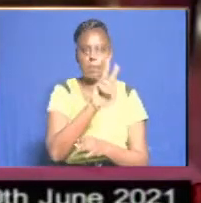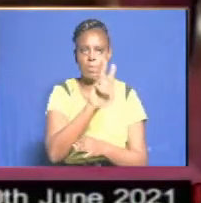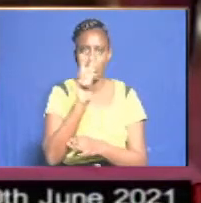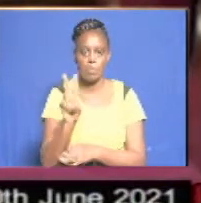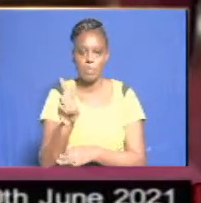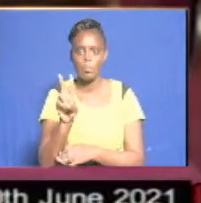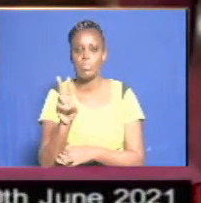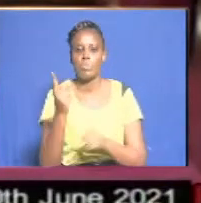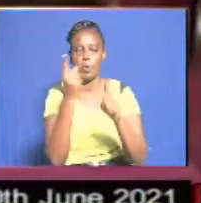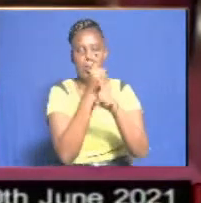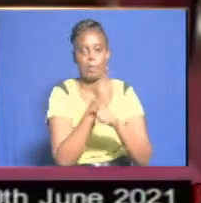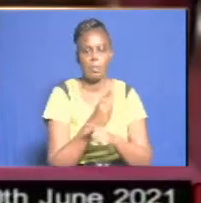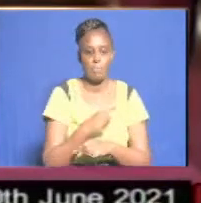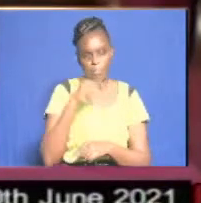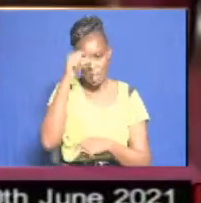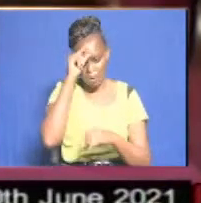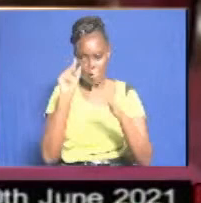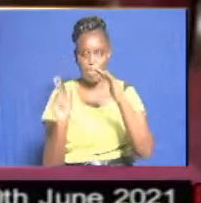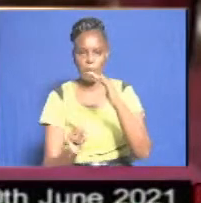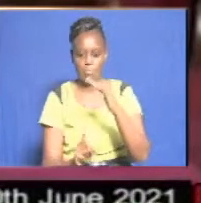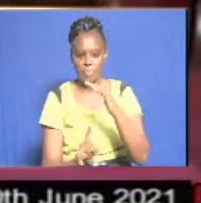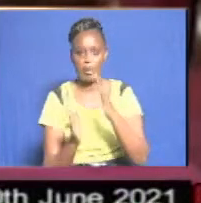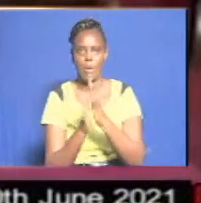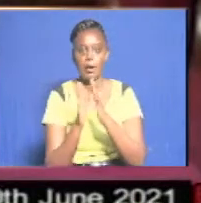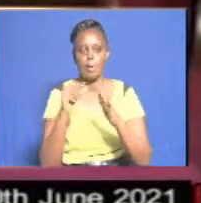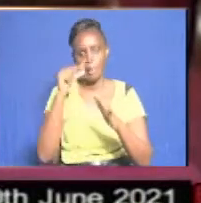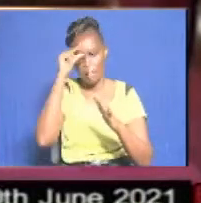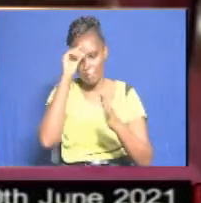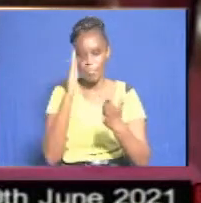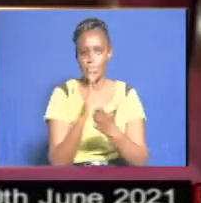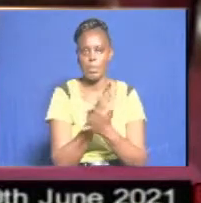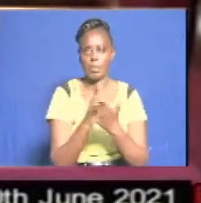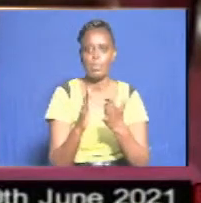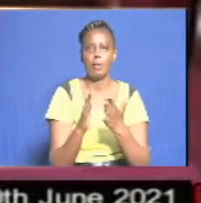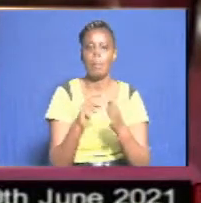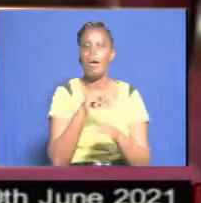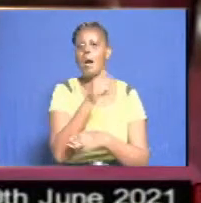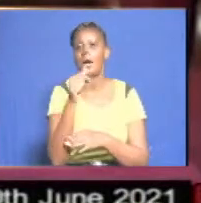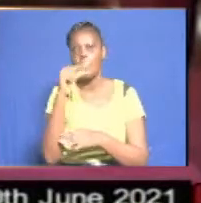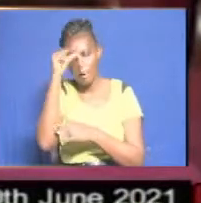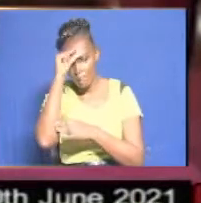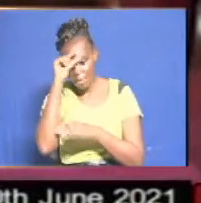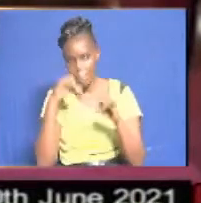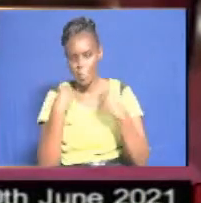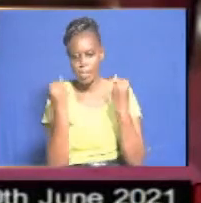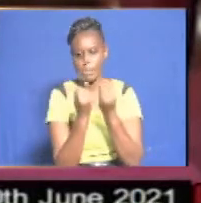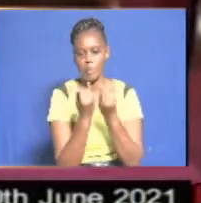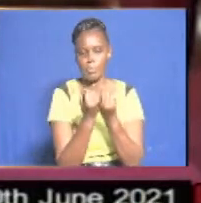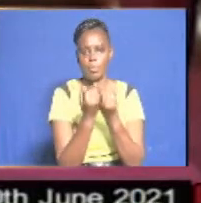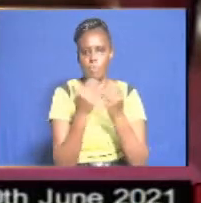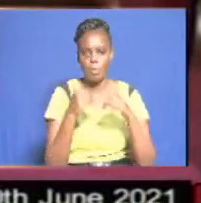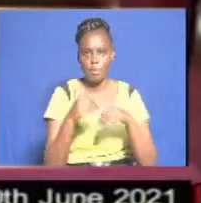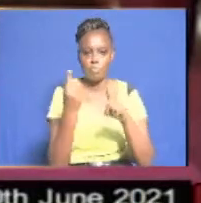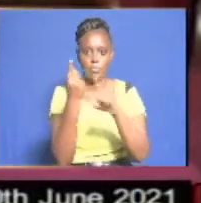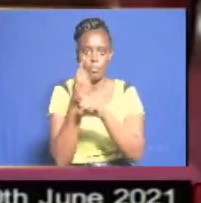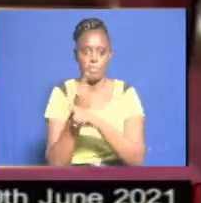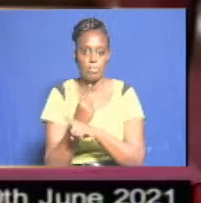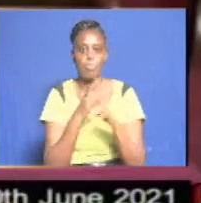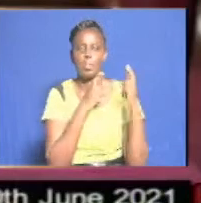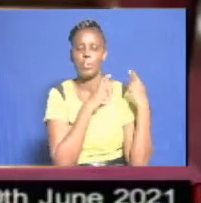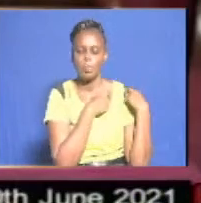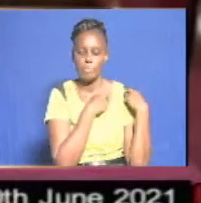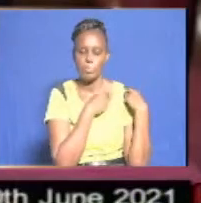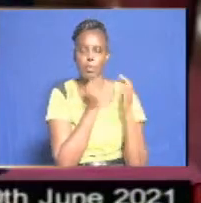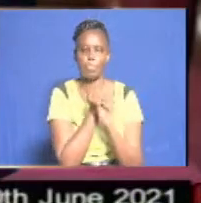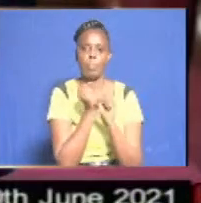2021-2022 with the relevant government ministries and state departments and other government institutions according to their respective mandates and